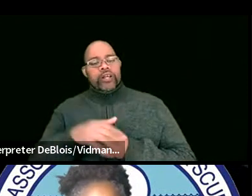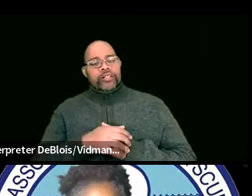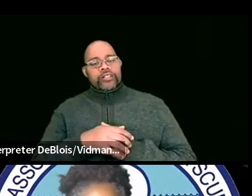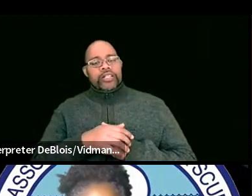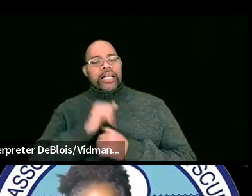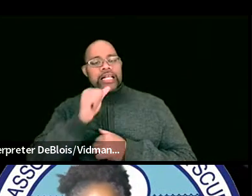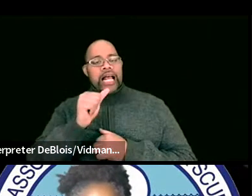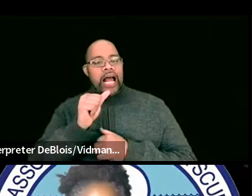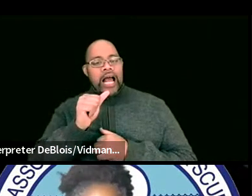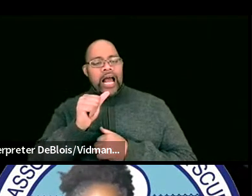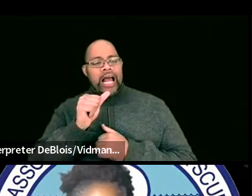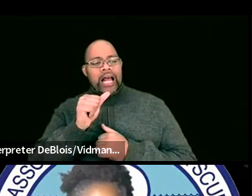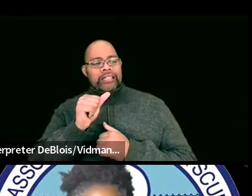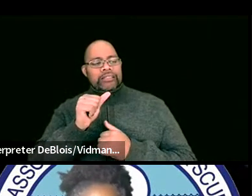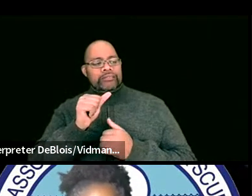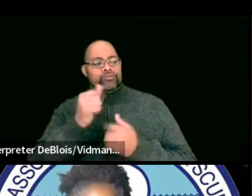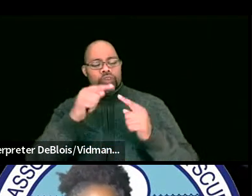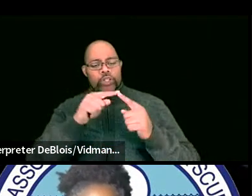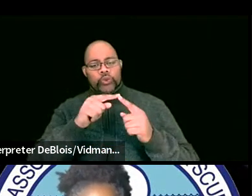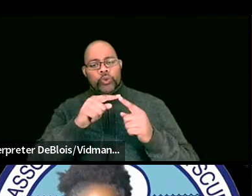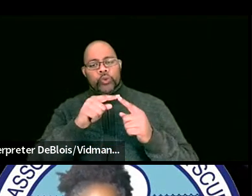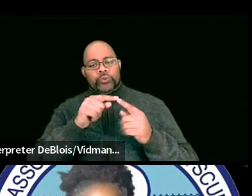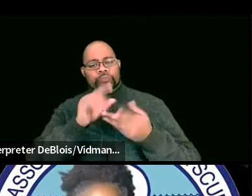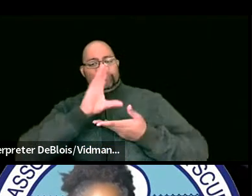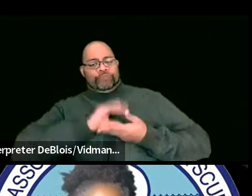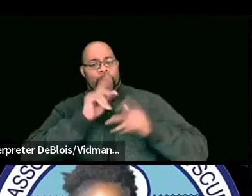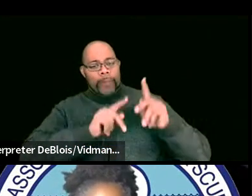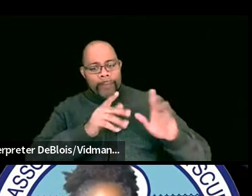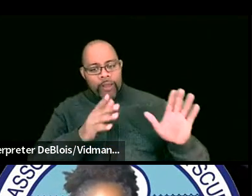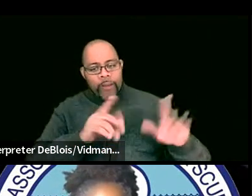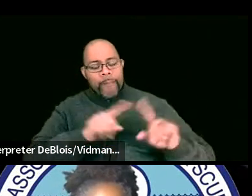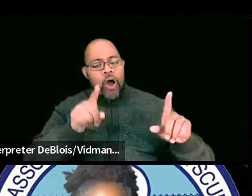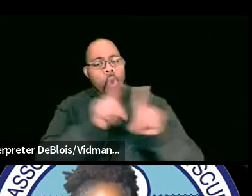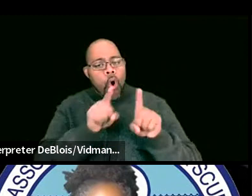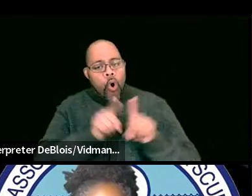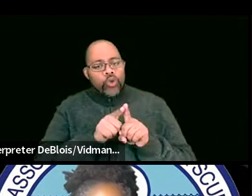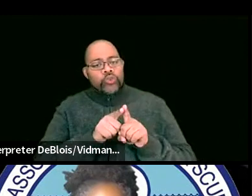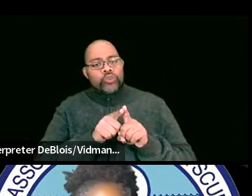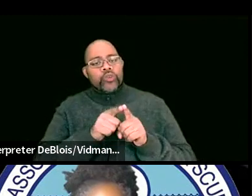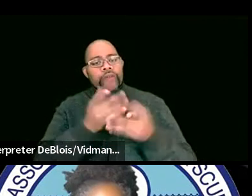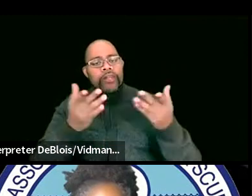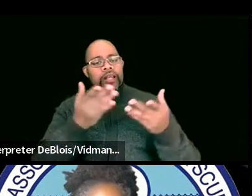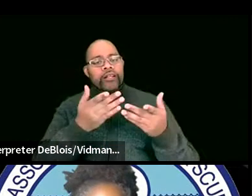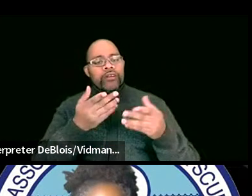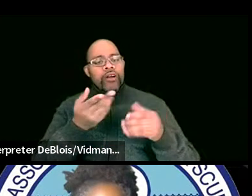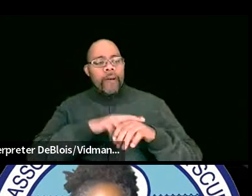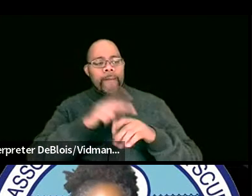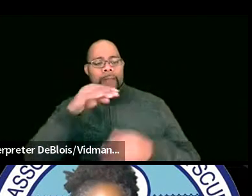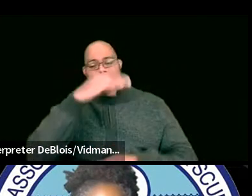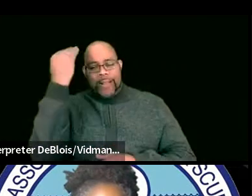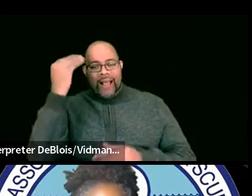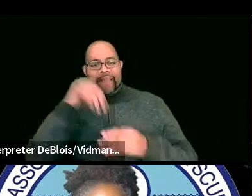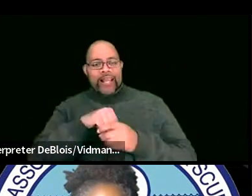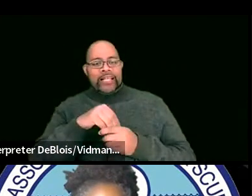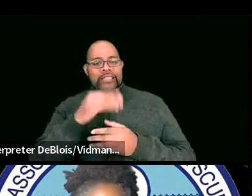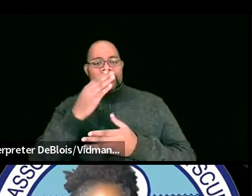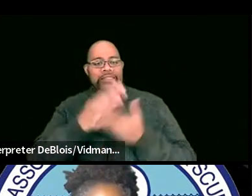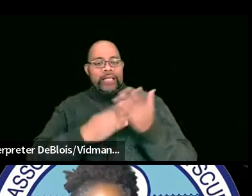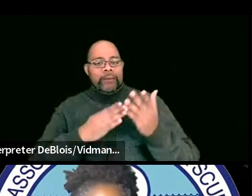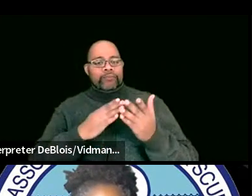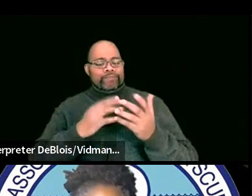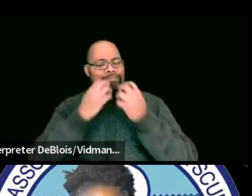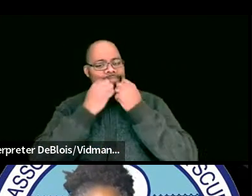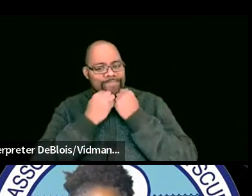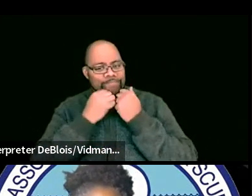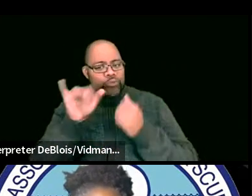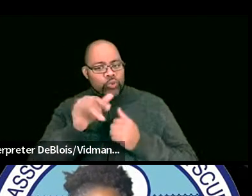not to be discouraging or anything, but it's also one of the things, of course, about being Black that's somewhat endearing,